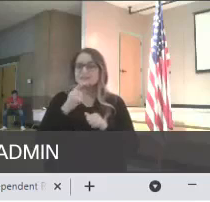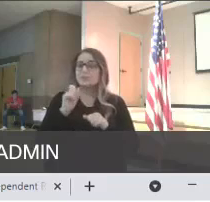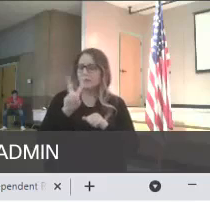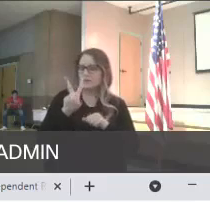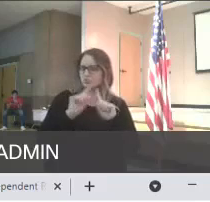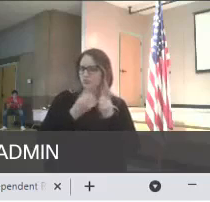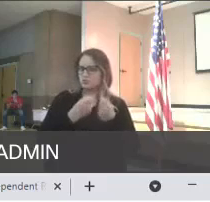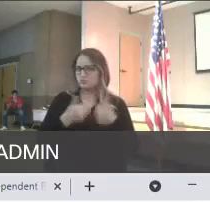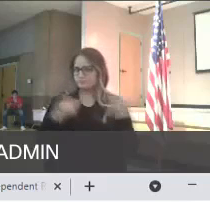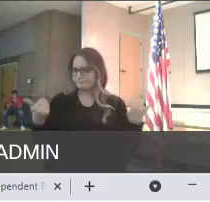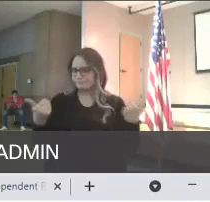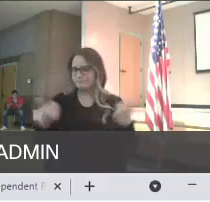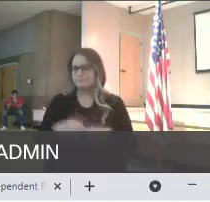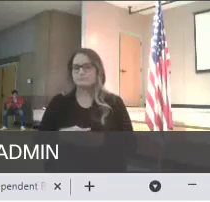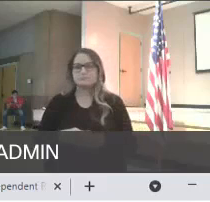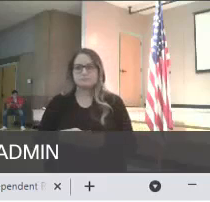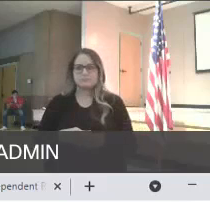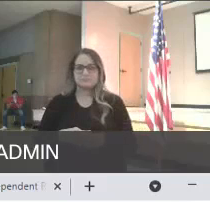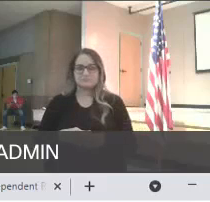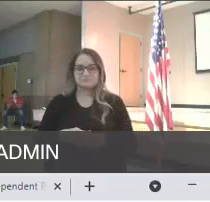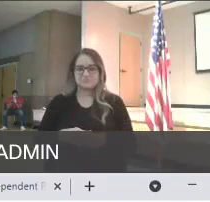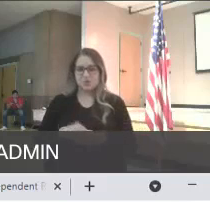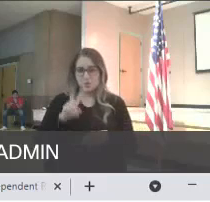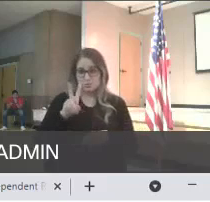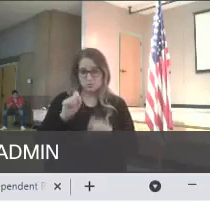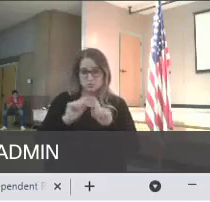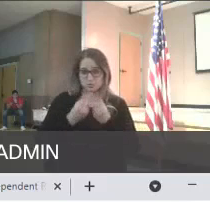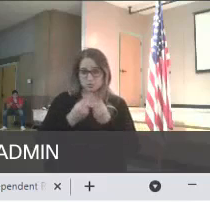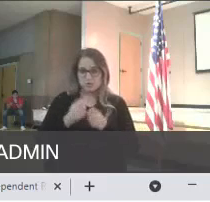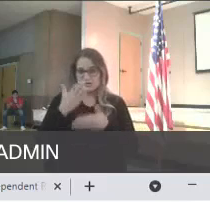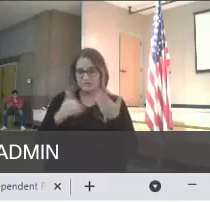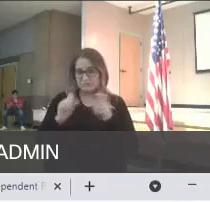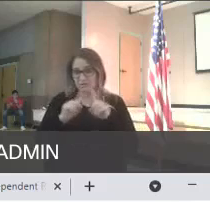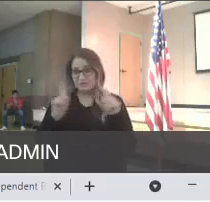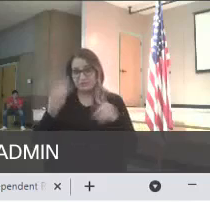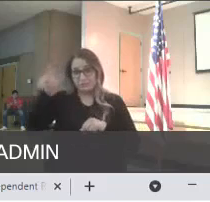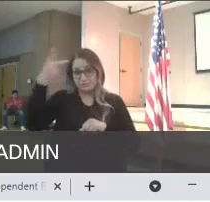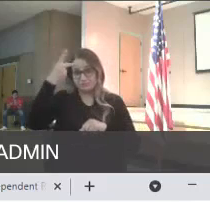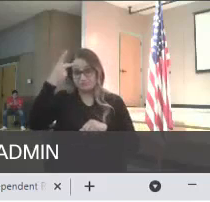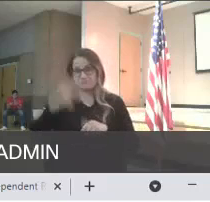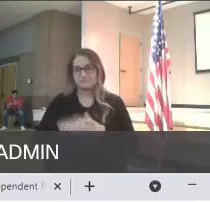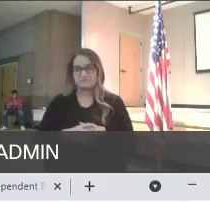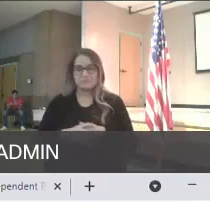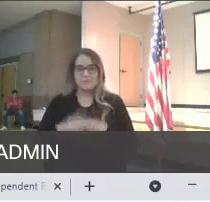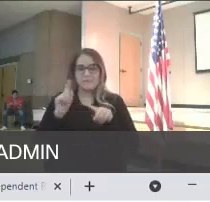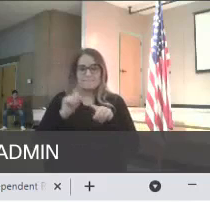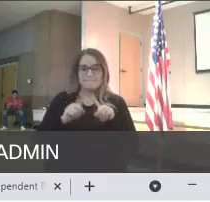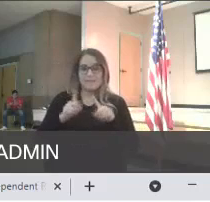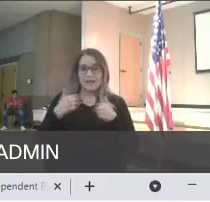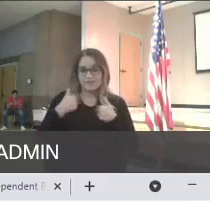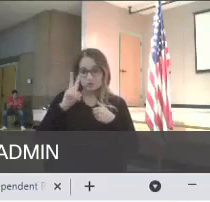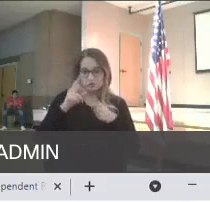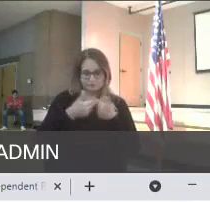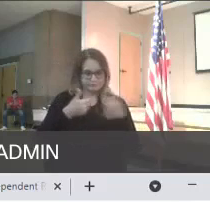districts. And frankly, those two districts are somewhat different politically. But in having those two